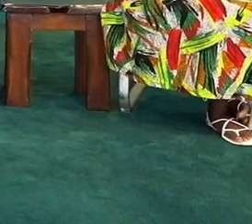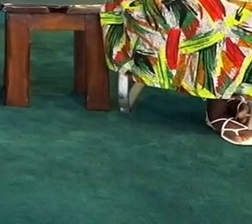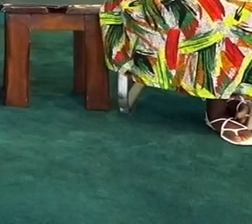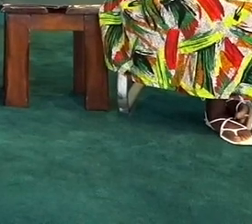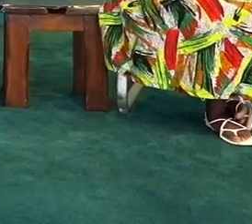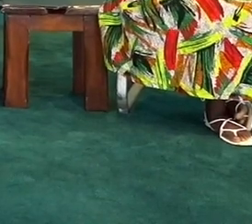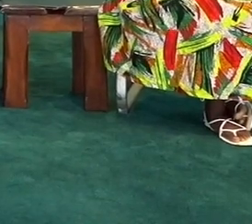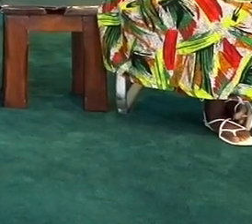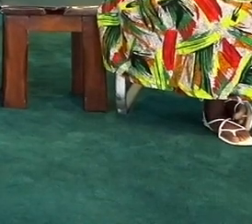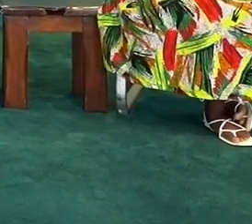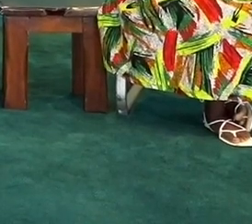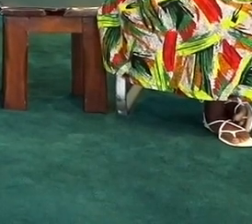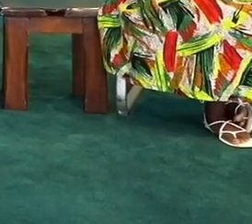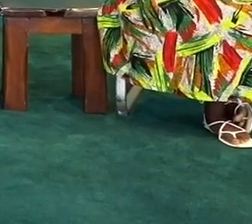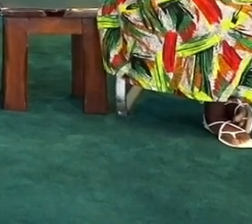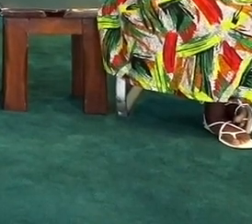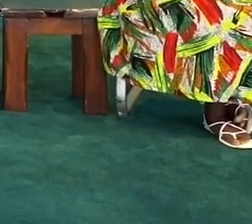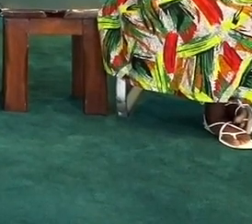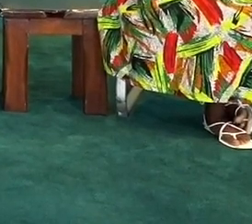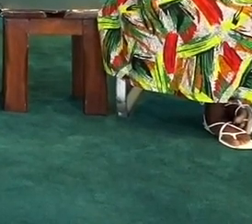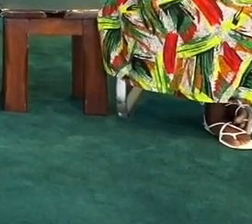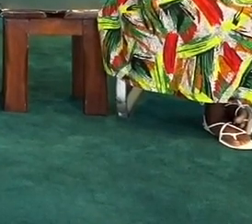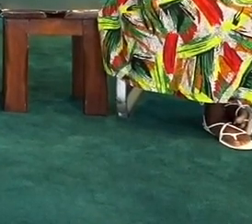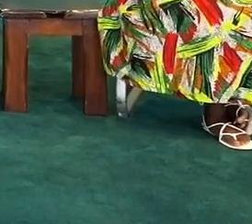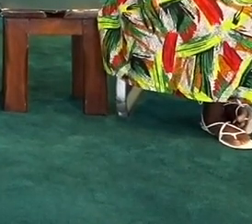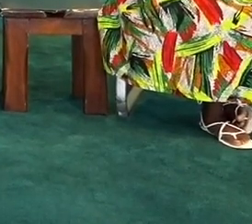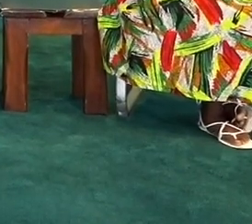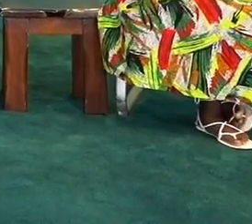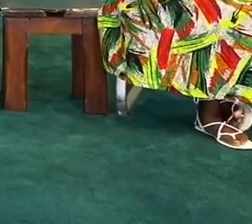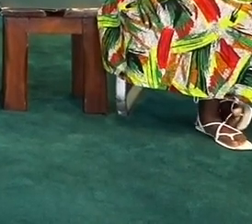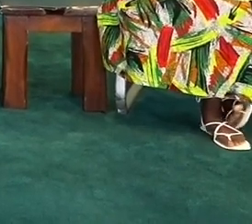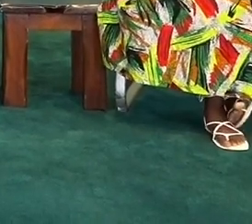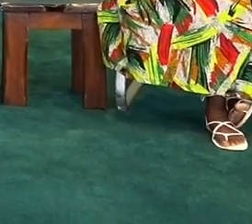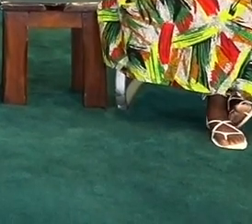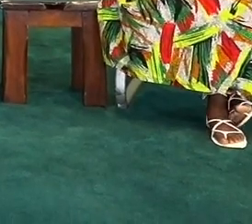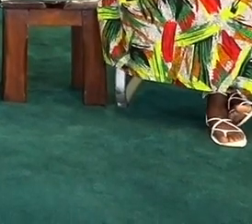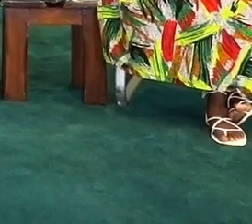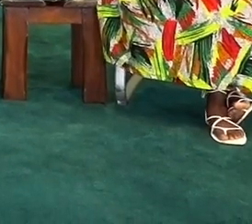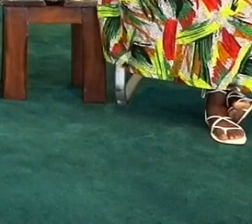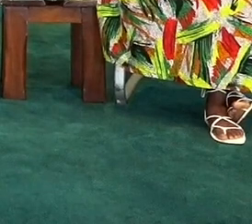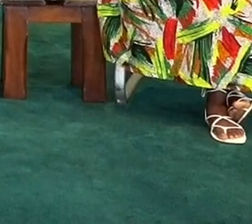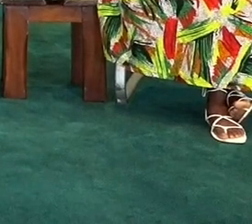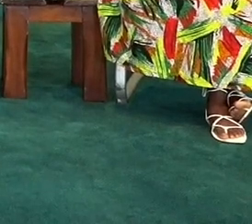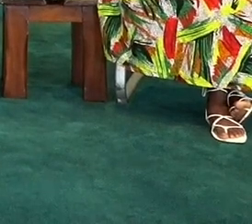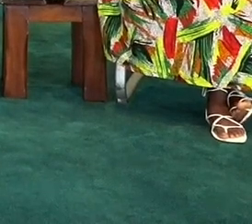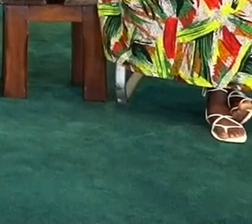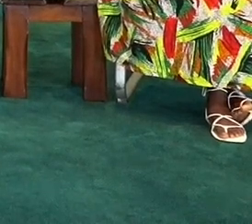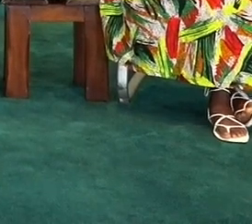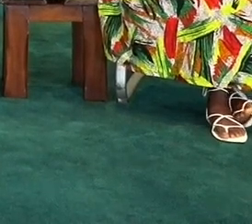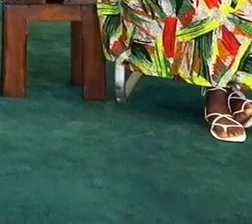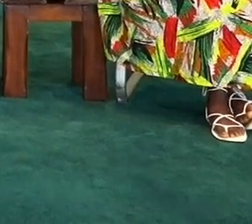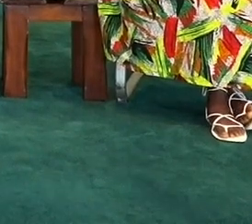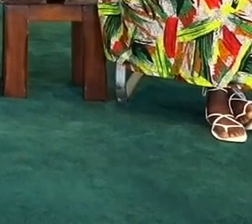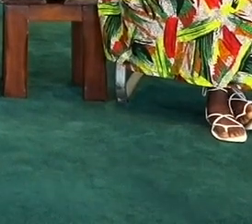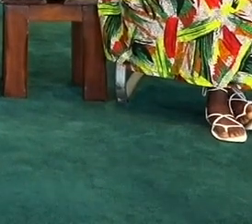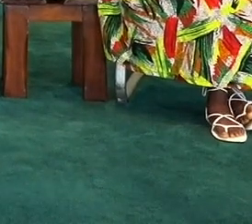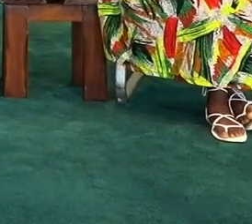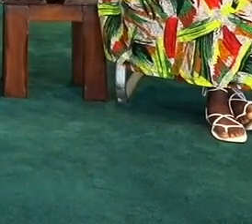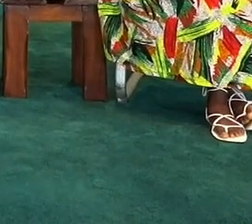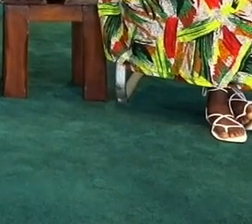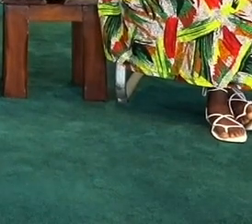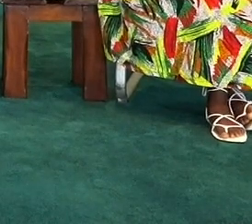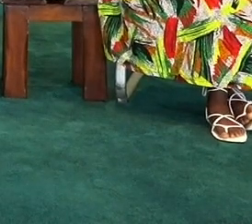is entitled Eli's or Ellie's, I don't know how you want to pronounce it, Eli's Bad, Bad